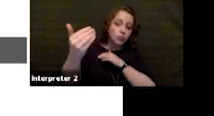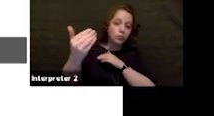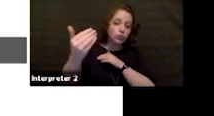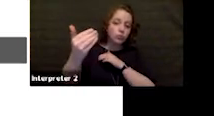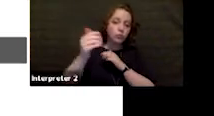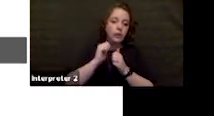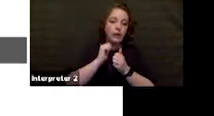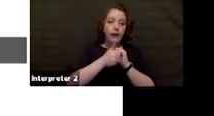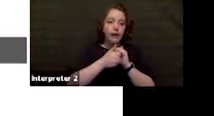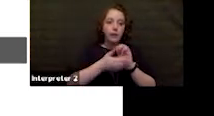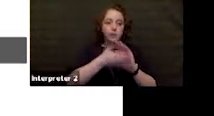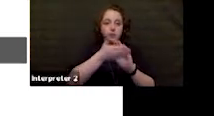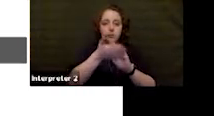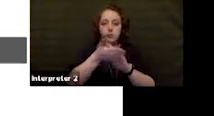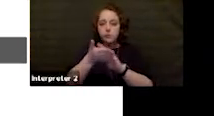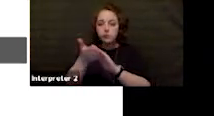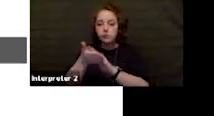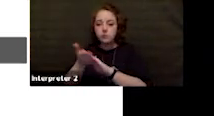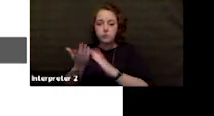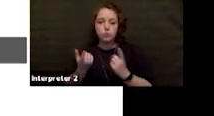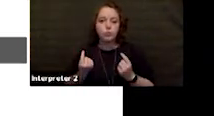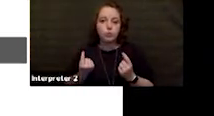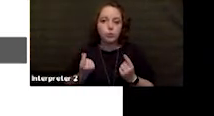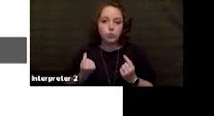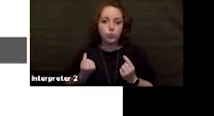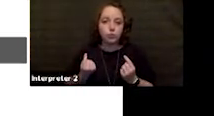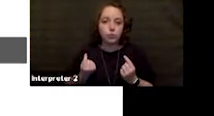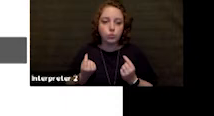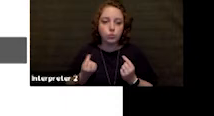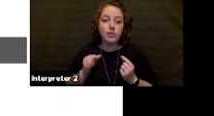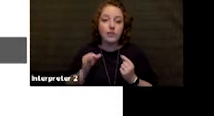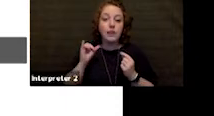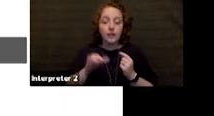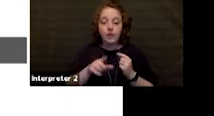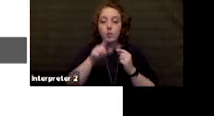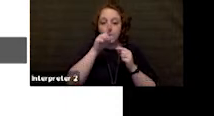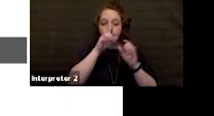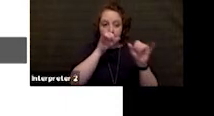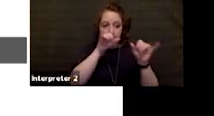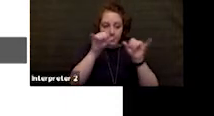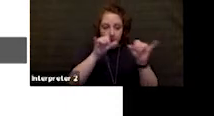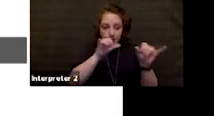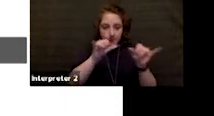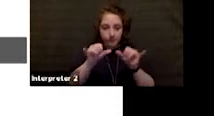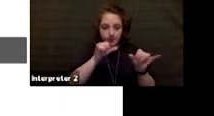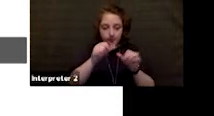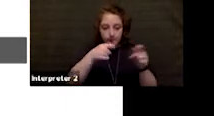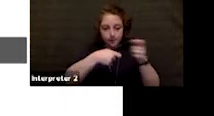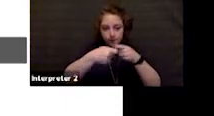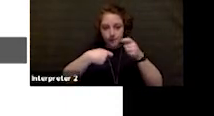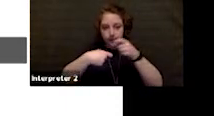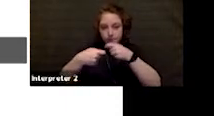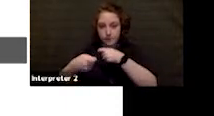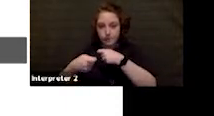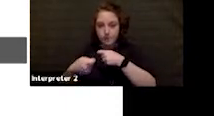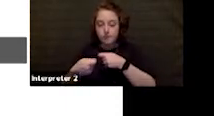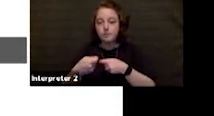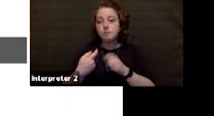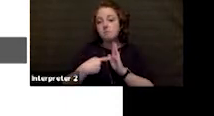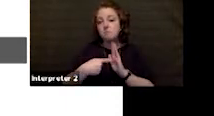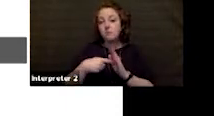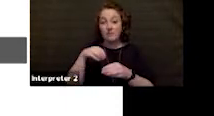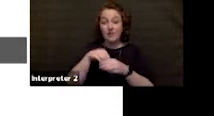And they're considering a like for like replacement. So they're looking at, all right, so our interior doors, they're just not up to par,